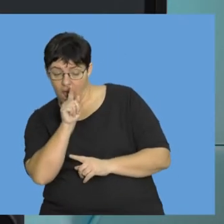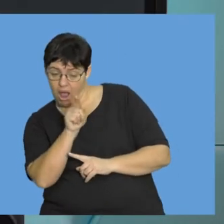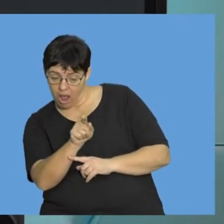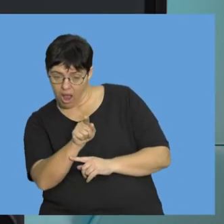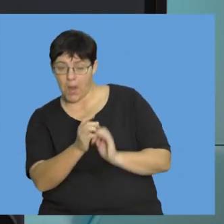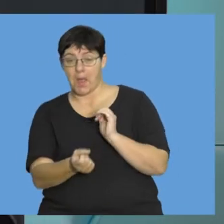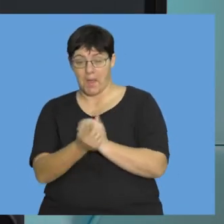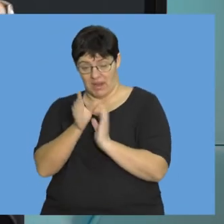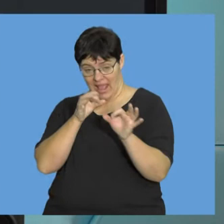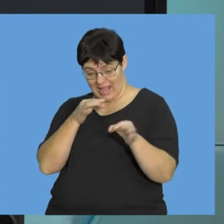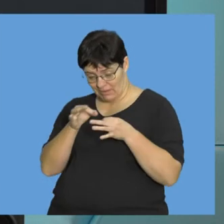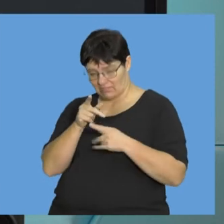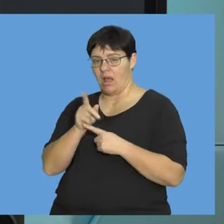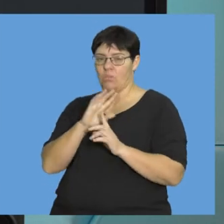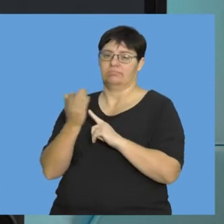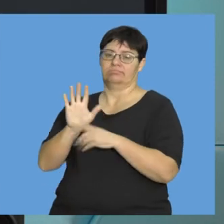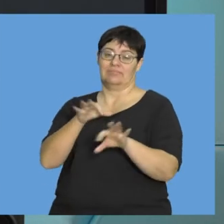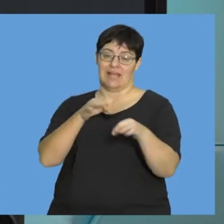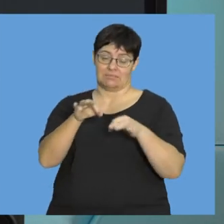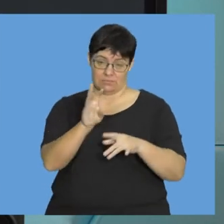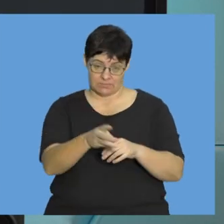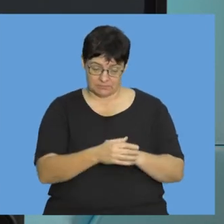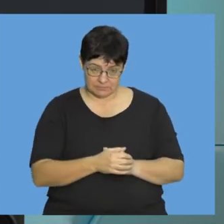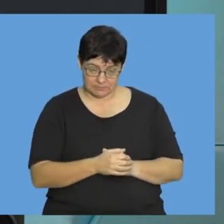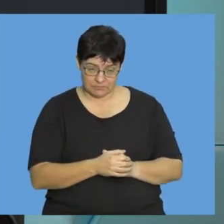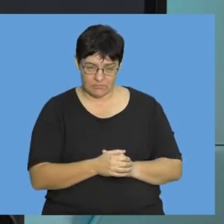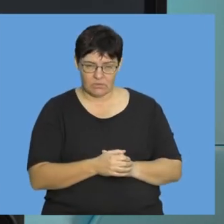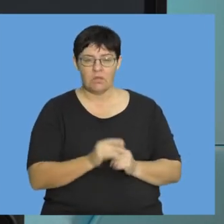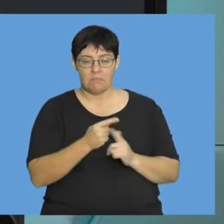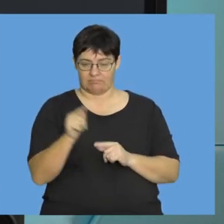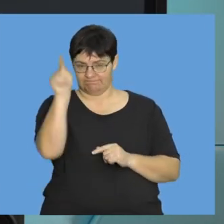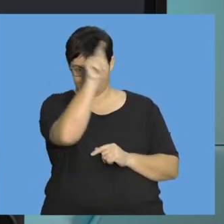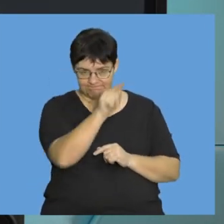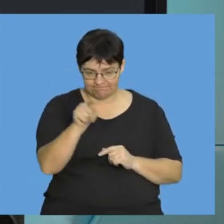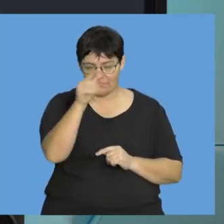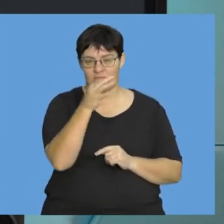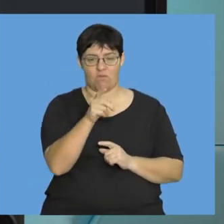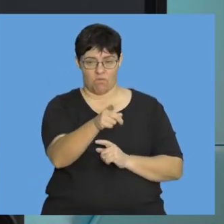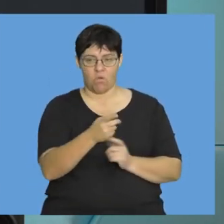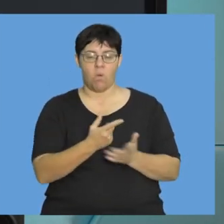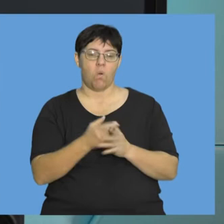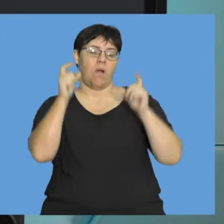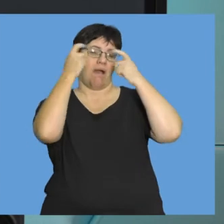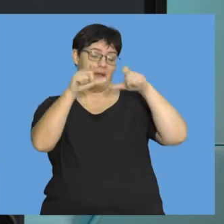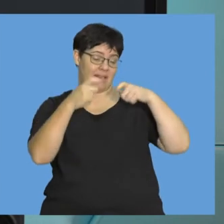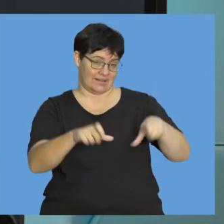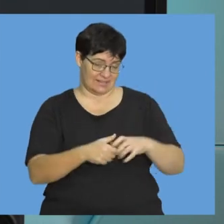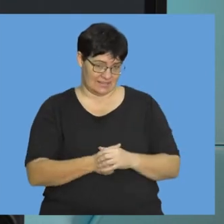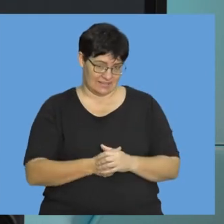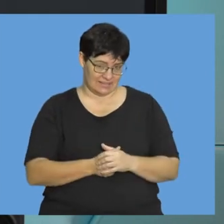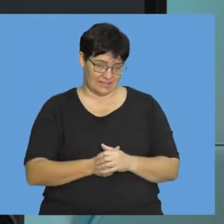to look at them as we keep on discussing what the enzymes are. So I'll probably circle them for you, or I'll highlight